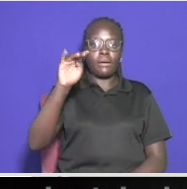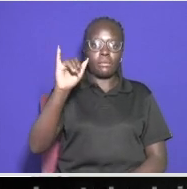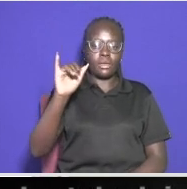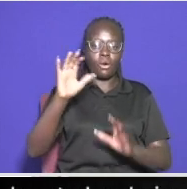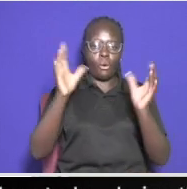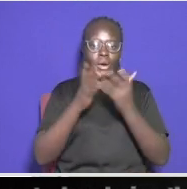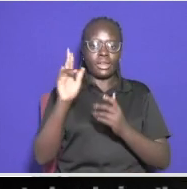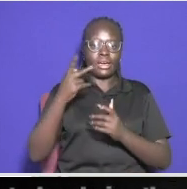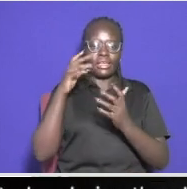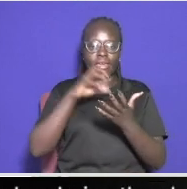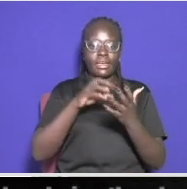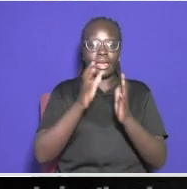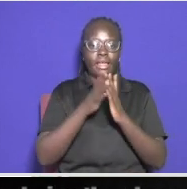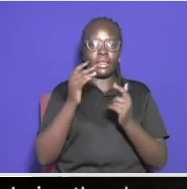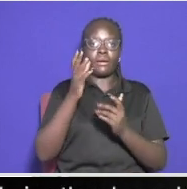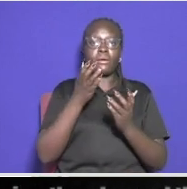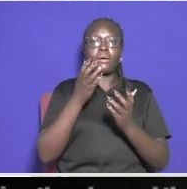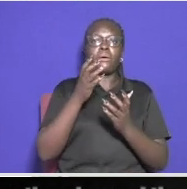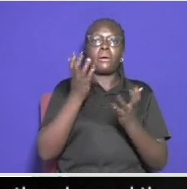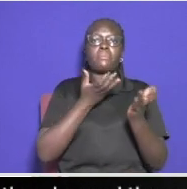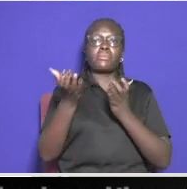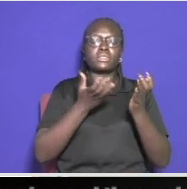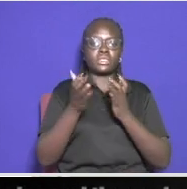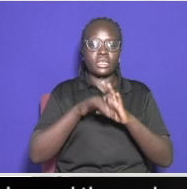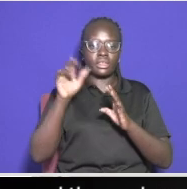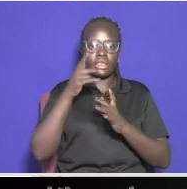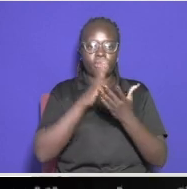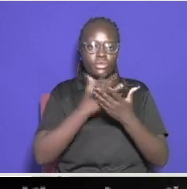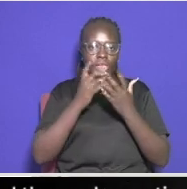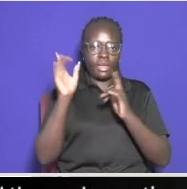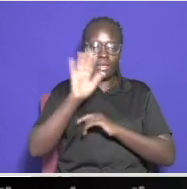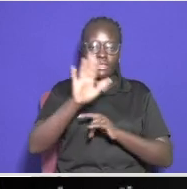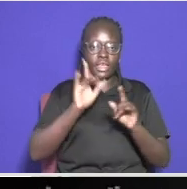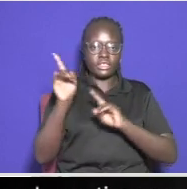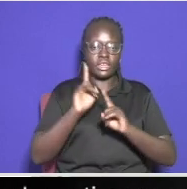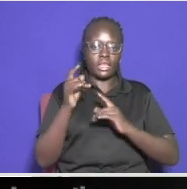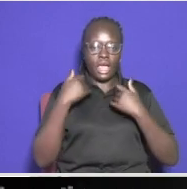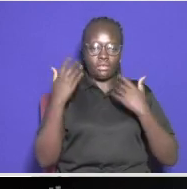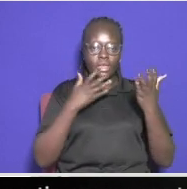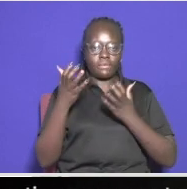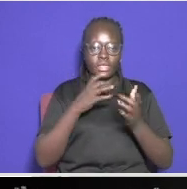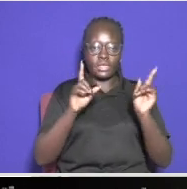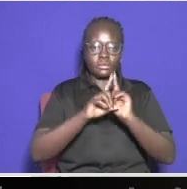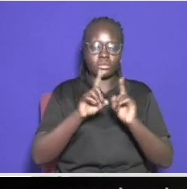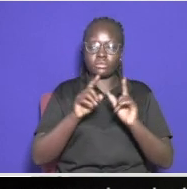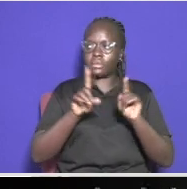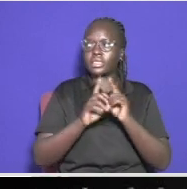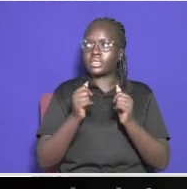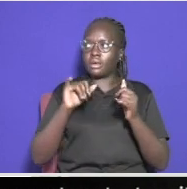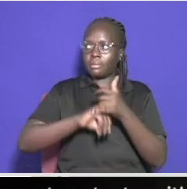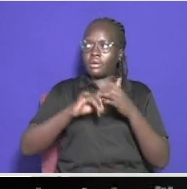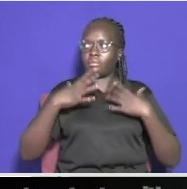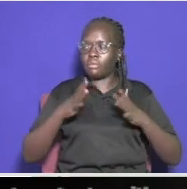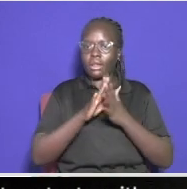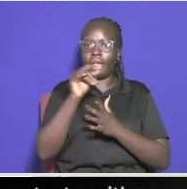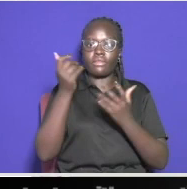cake and pastry business in Kenya. Now they share their journey of setting up a business as a couple and some of the